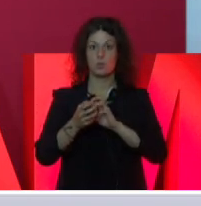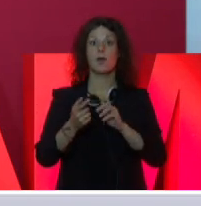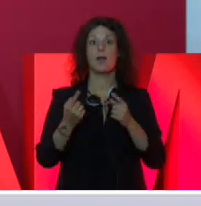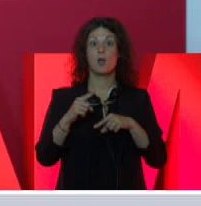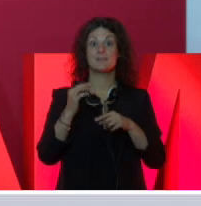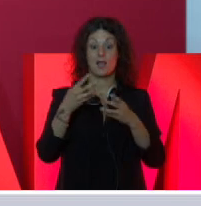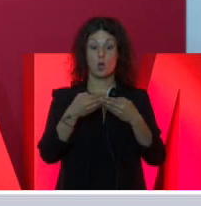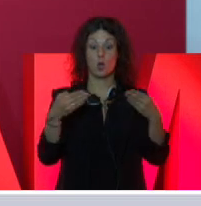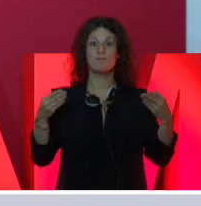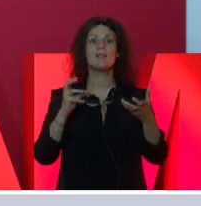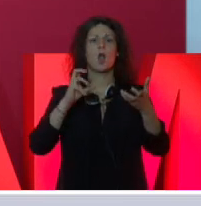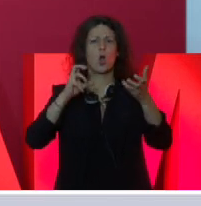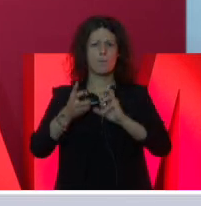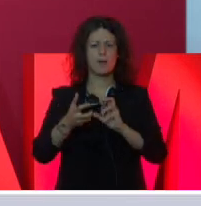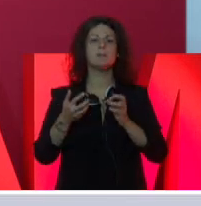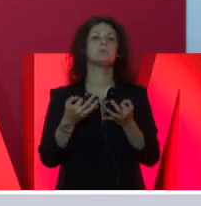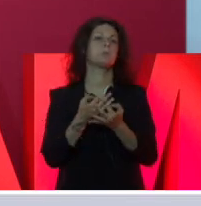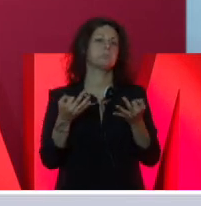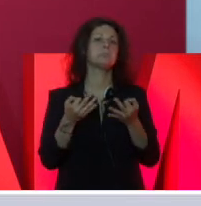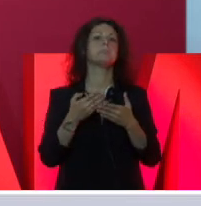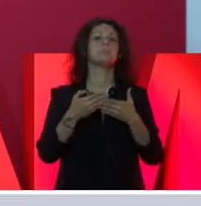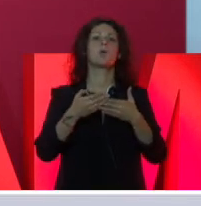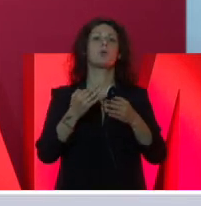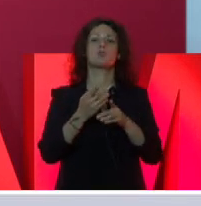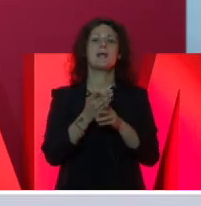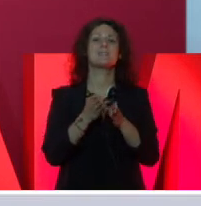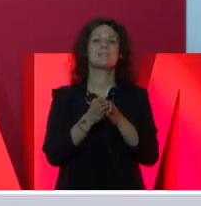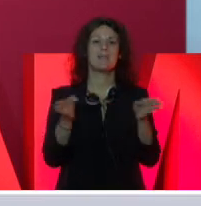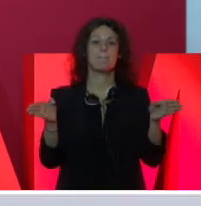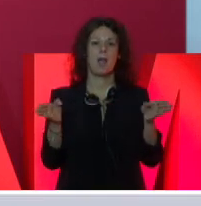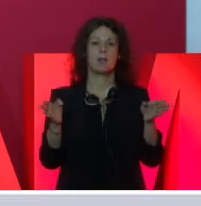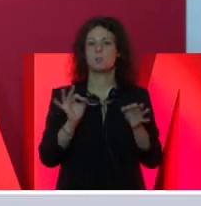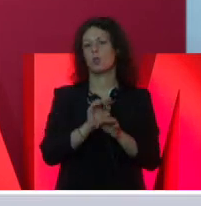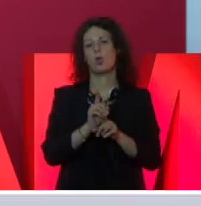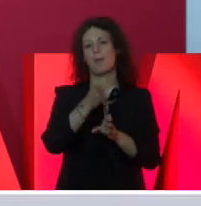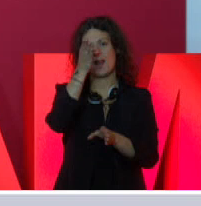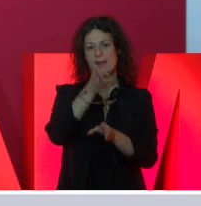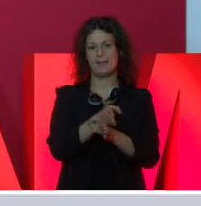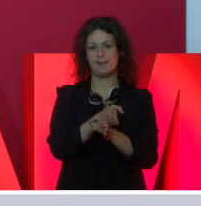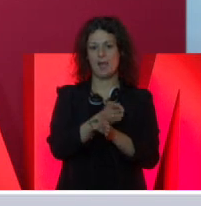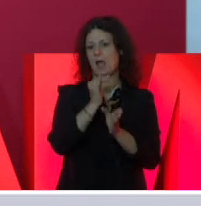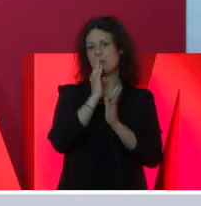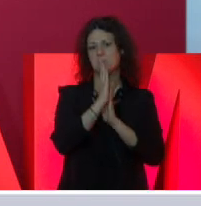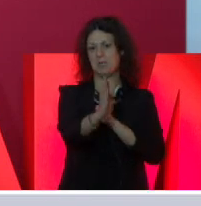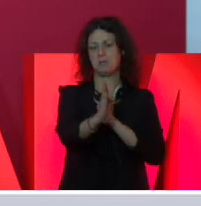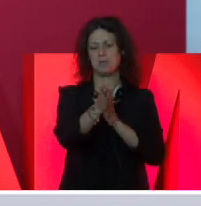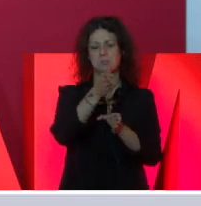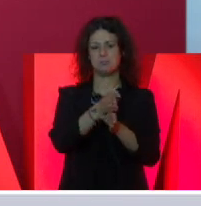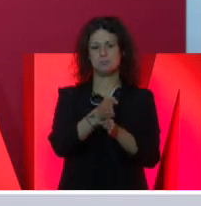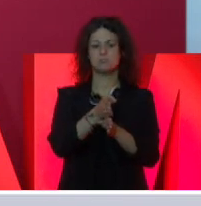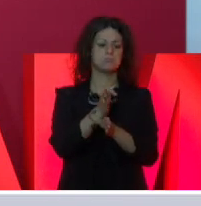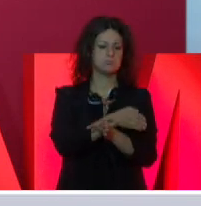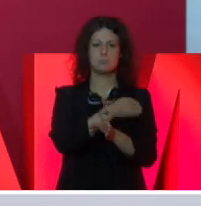well, because it can adjust to complicated separations, whereas a statistical regression